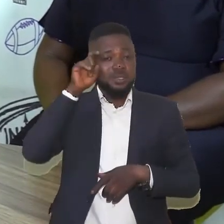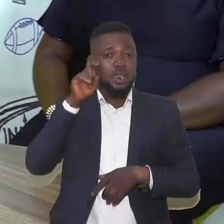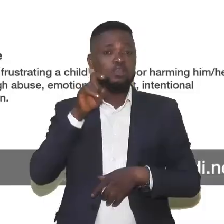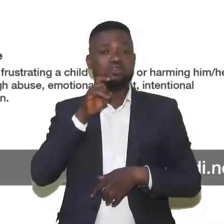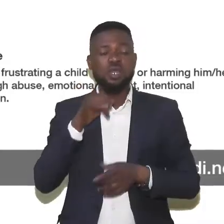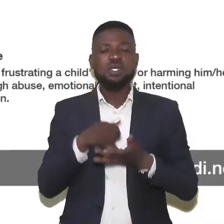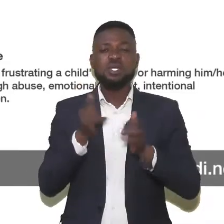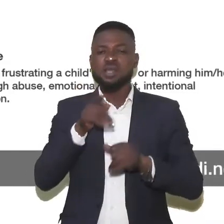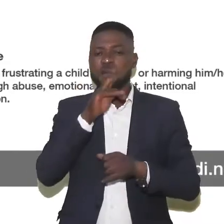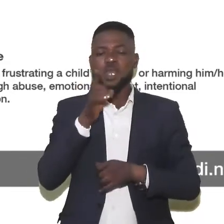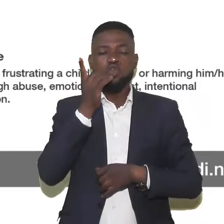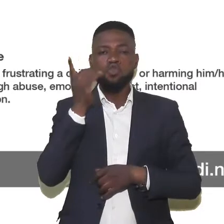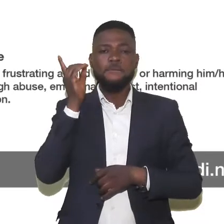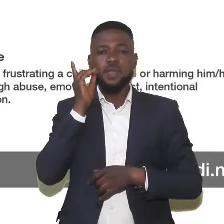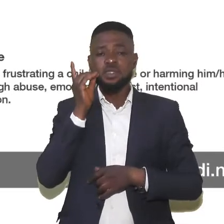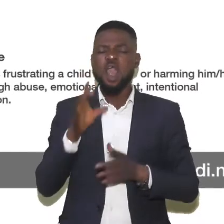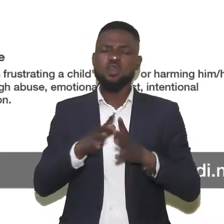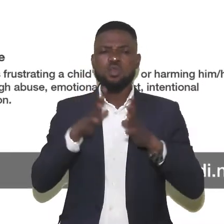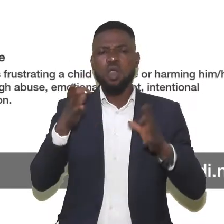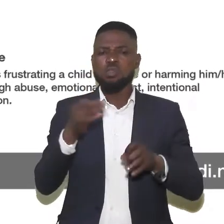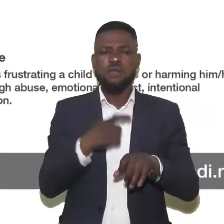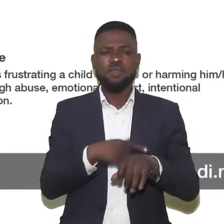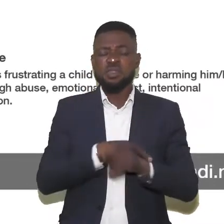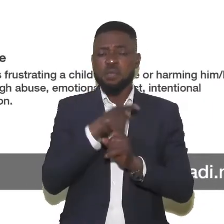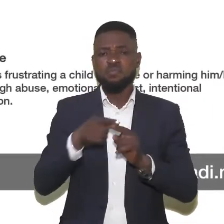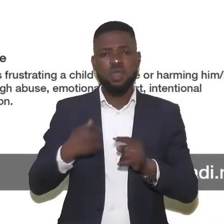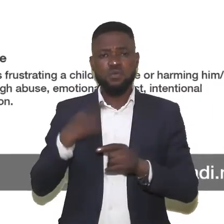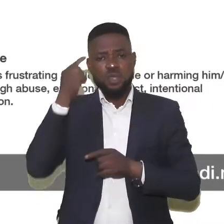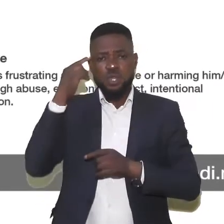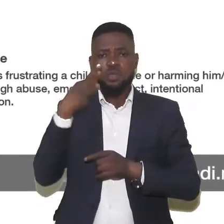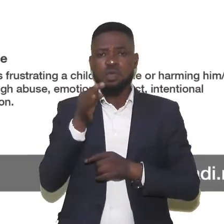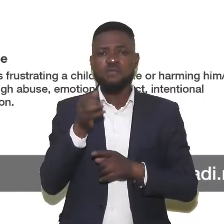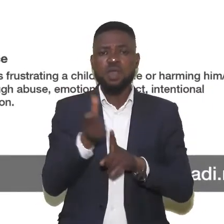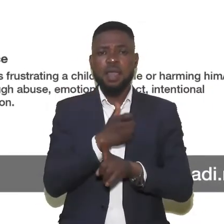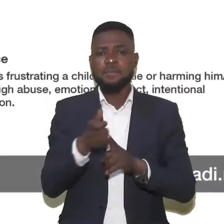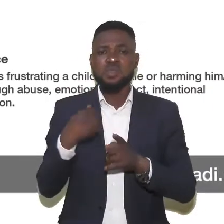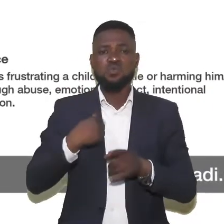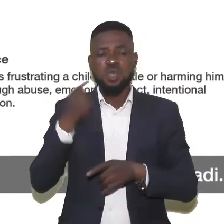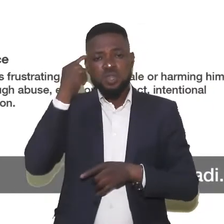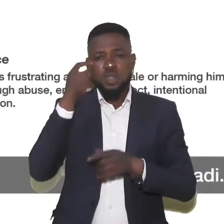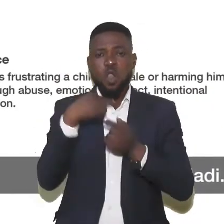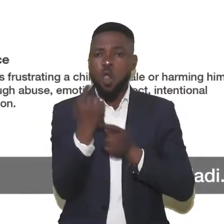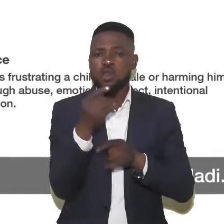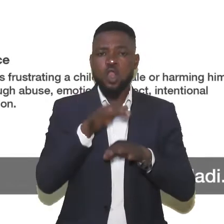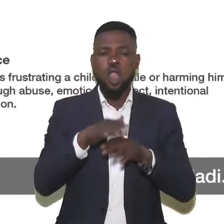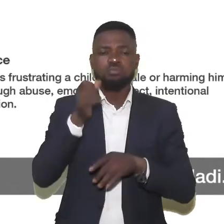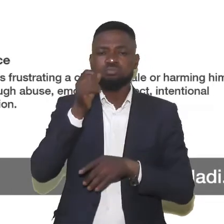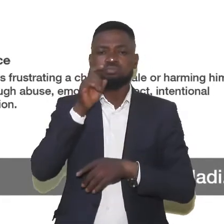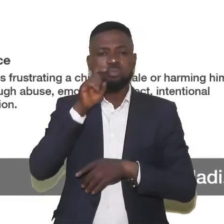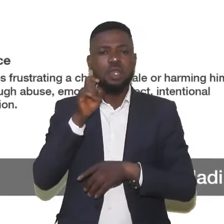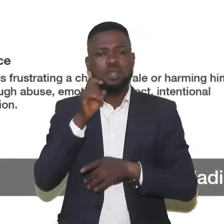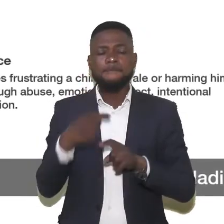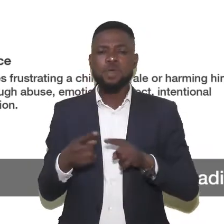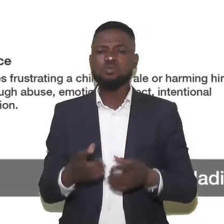sexual, they can be domestic. A lot of times when we think of abuse, we are thinking, oh, maybe just sexual abuse. But a lot